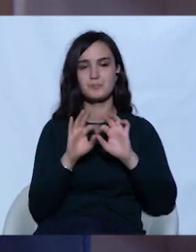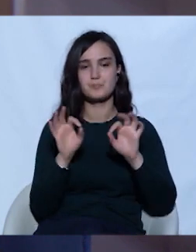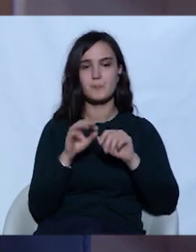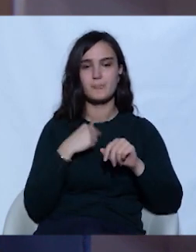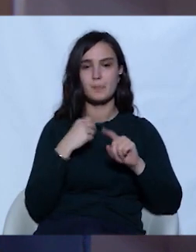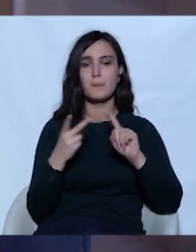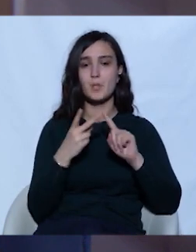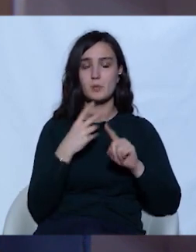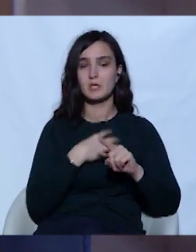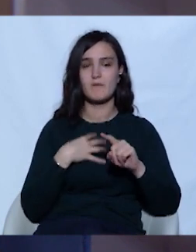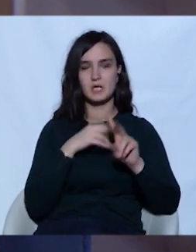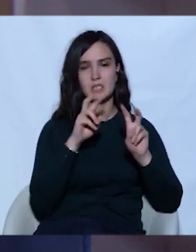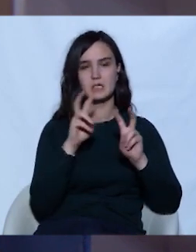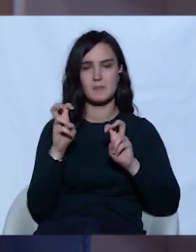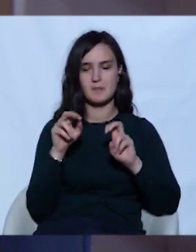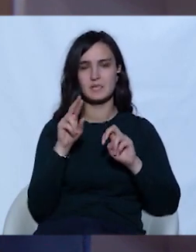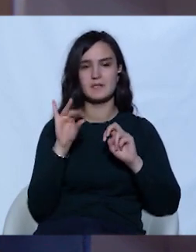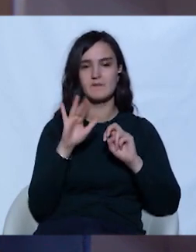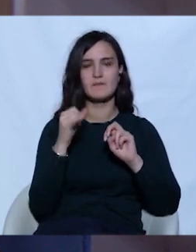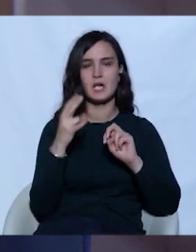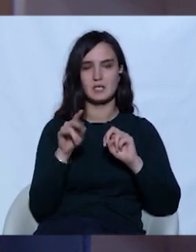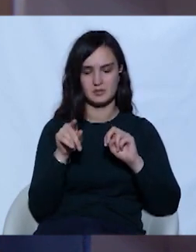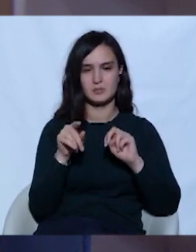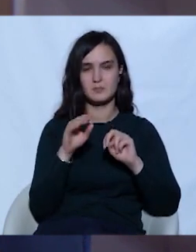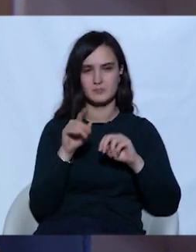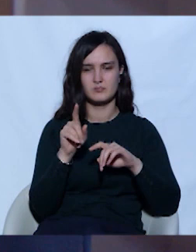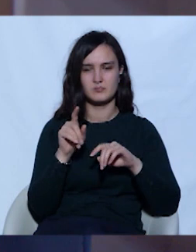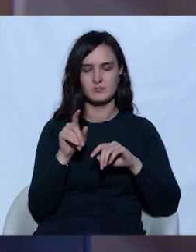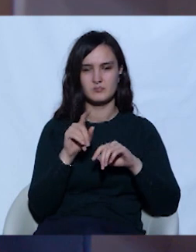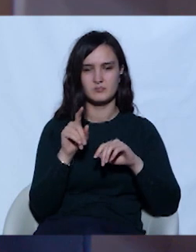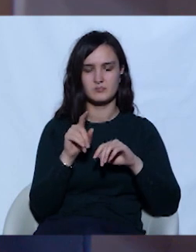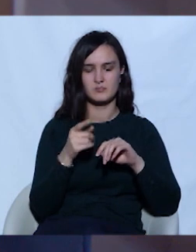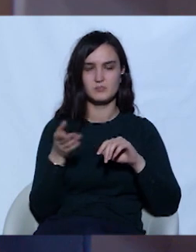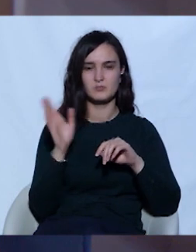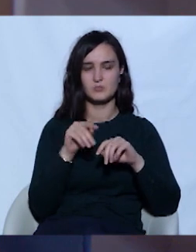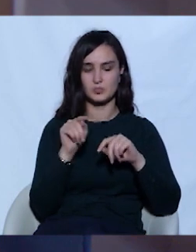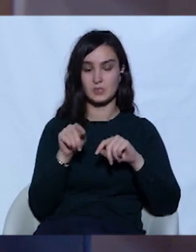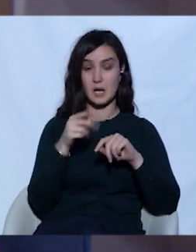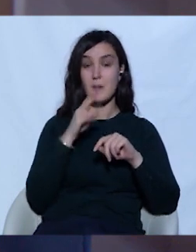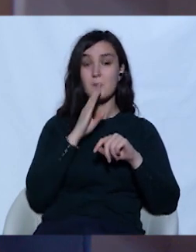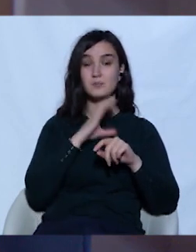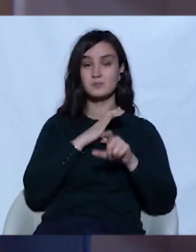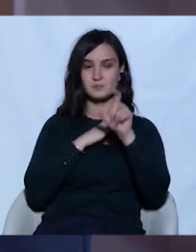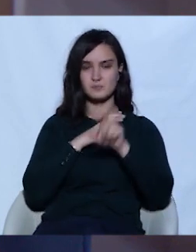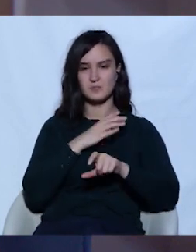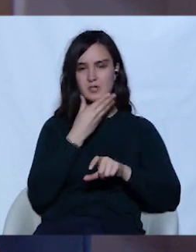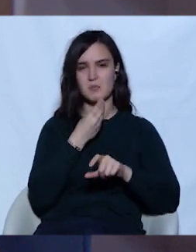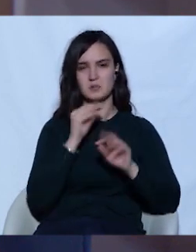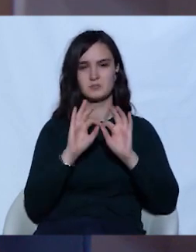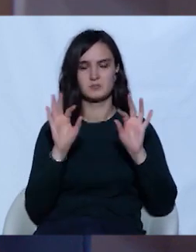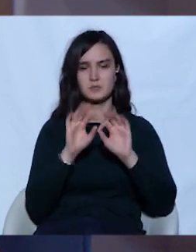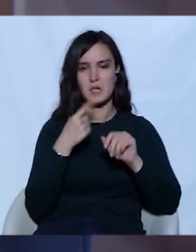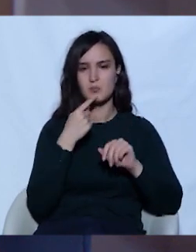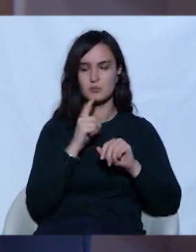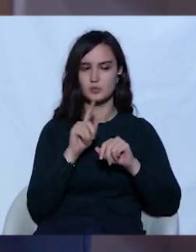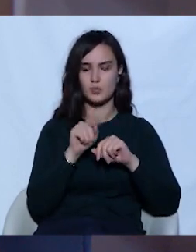reprimanding her and teaching her how she should behave. He shows her a kind of love that she never had, one